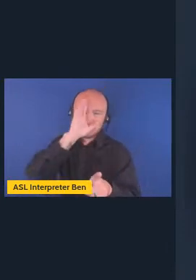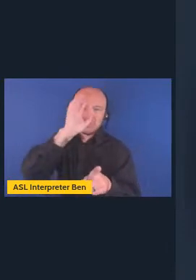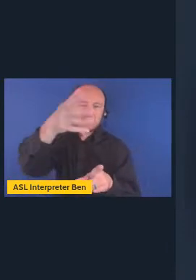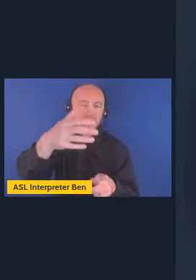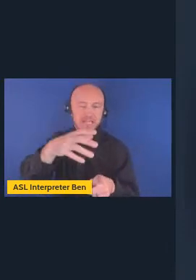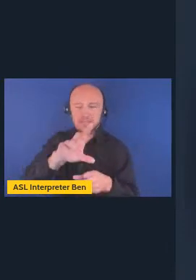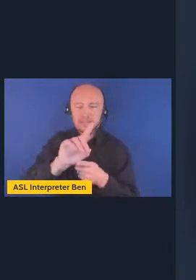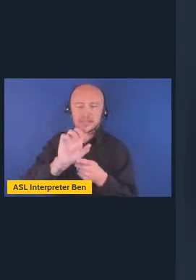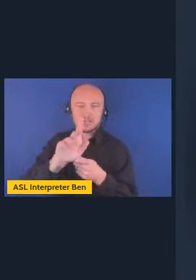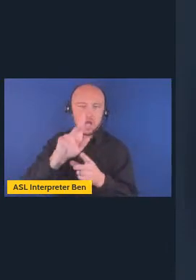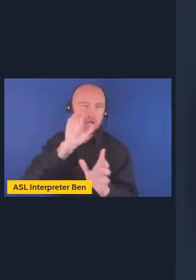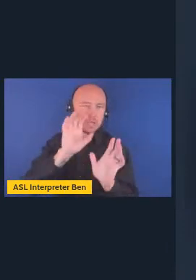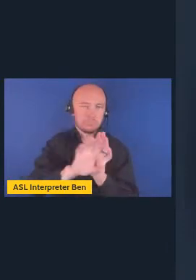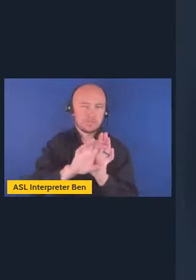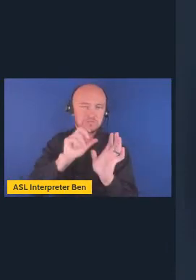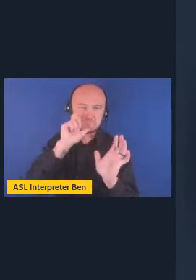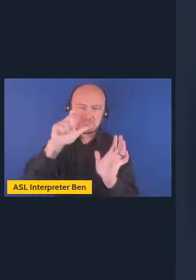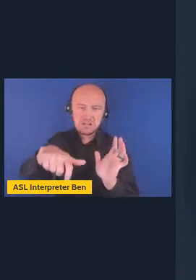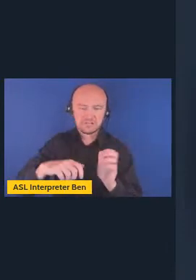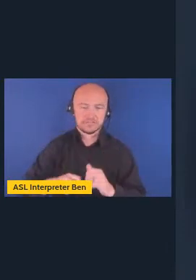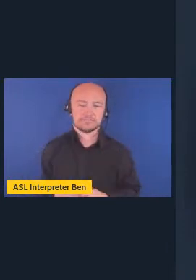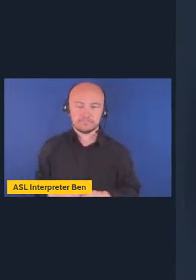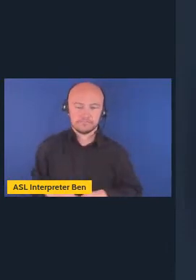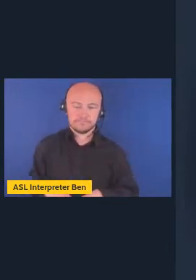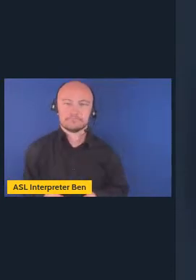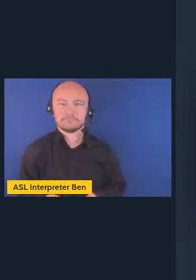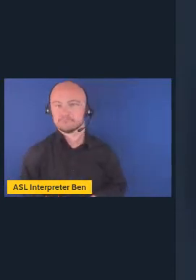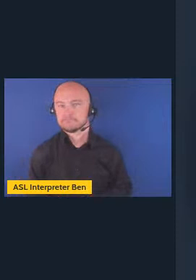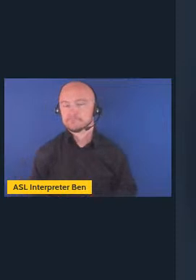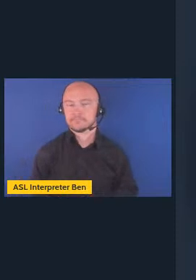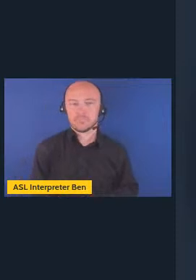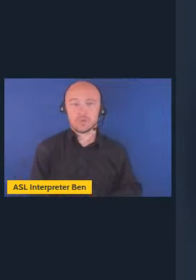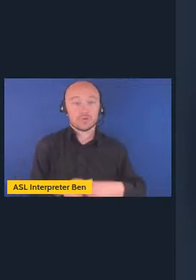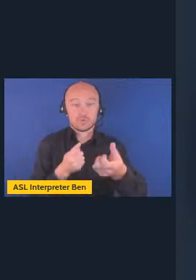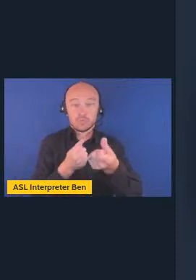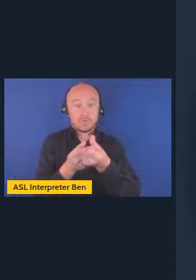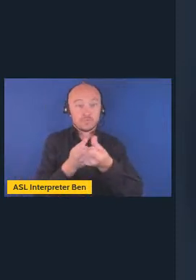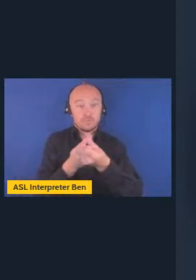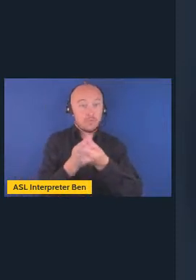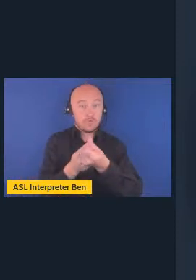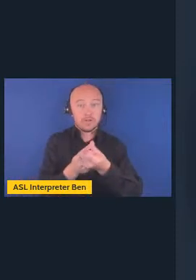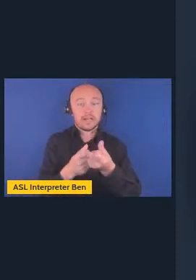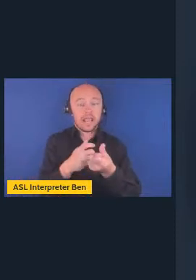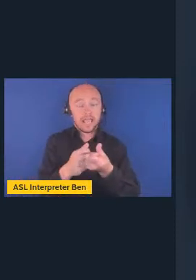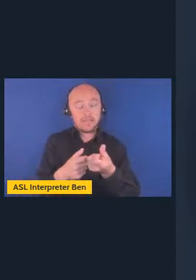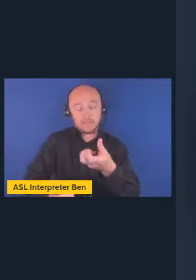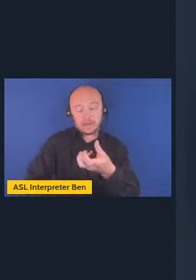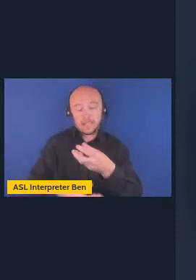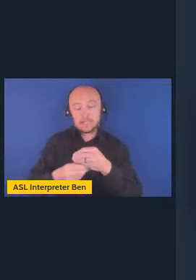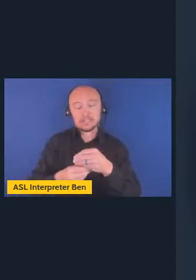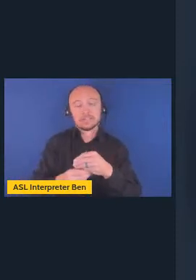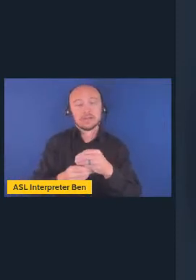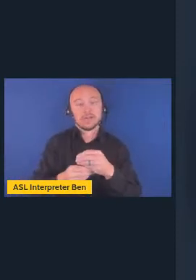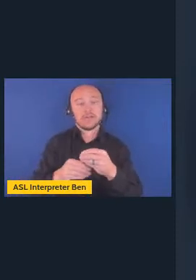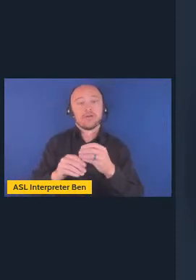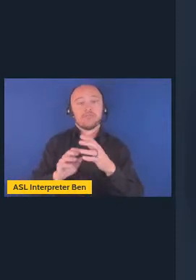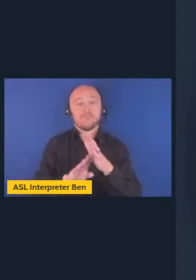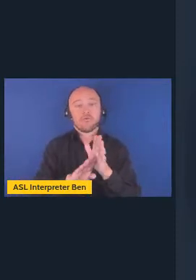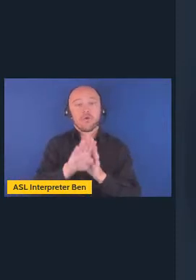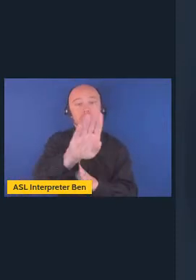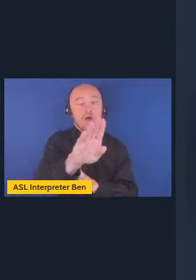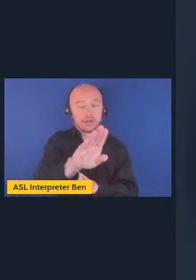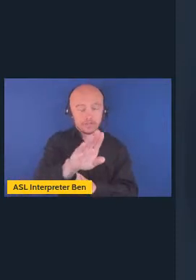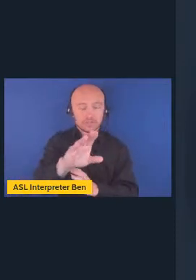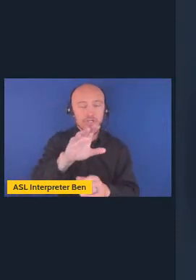image. This is now supported in Projen, and we have also added extended support for launch configs and new support